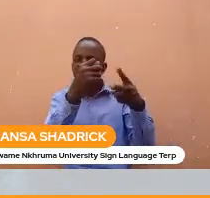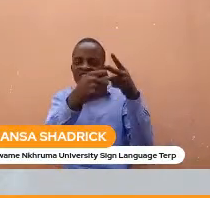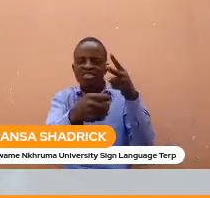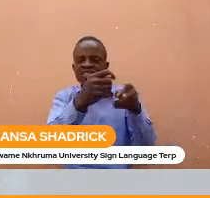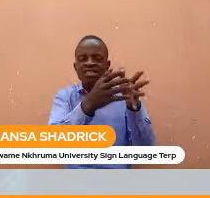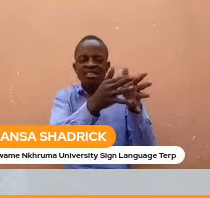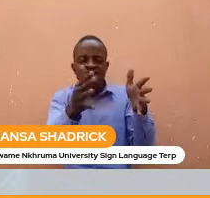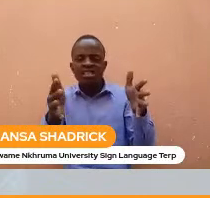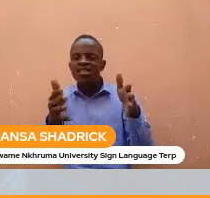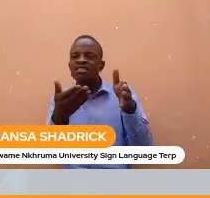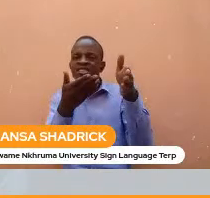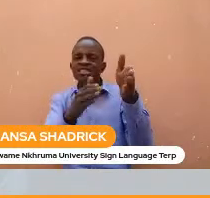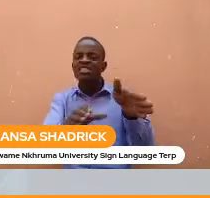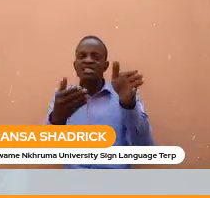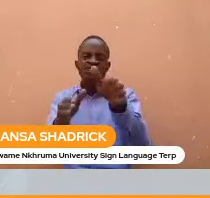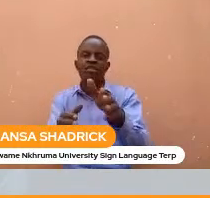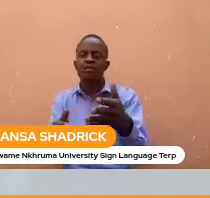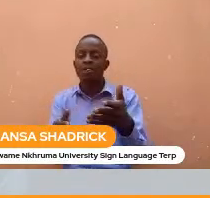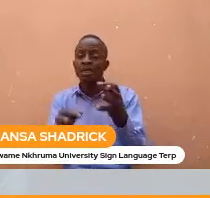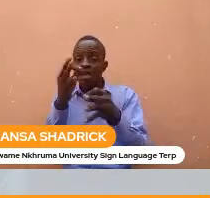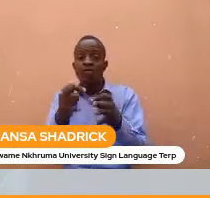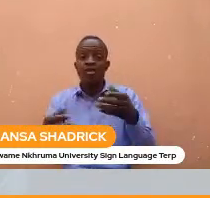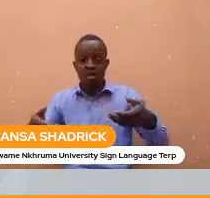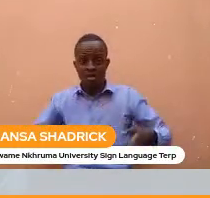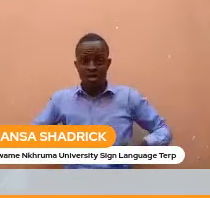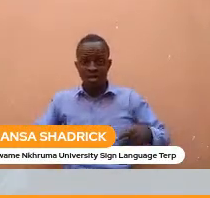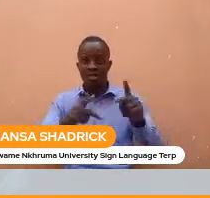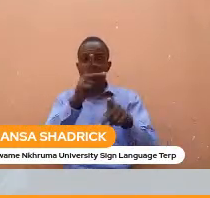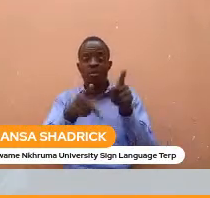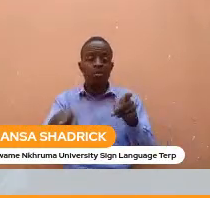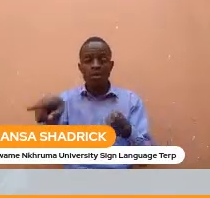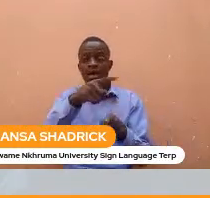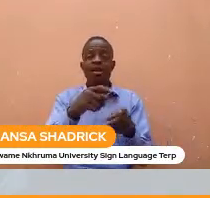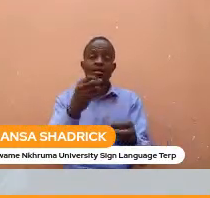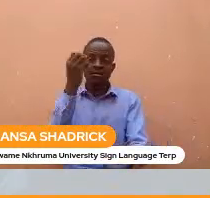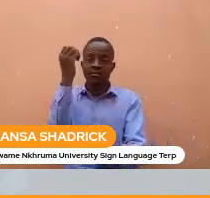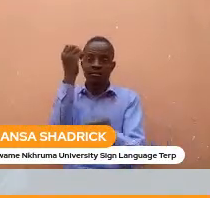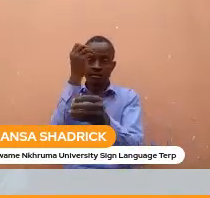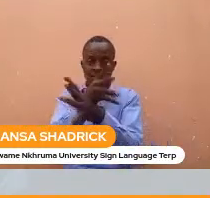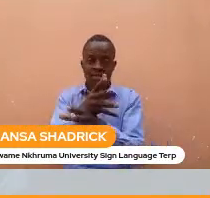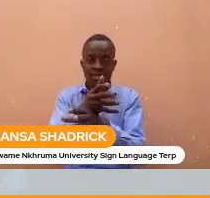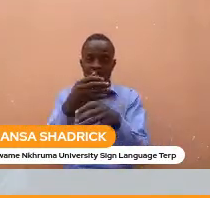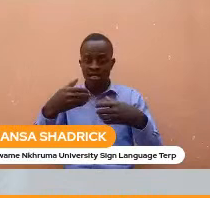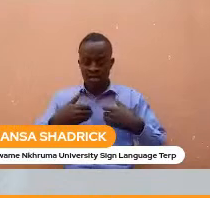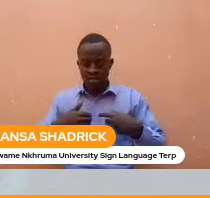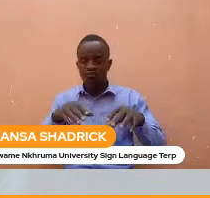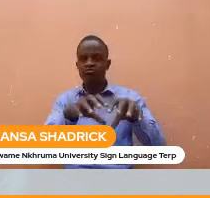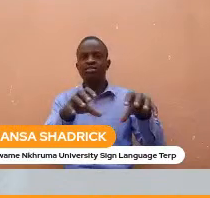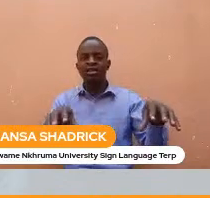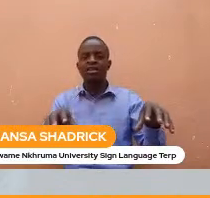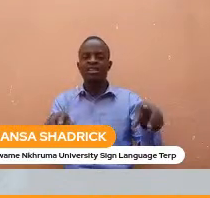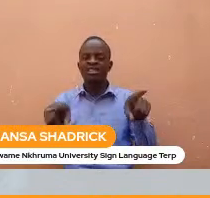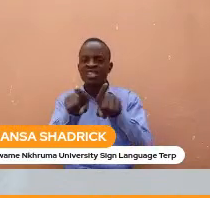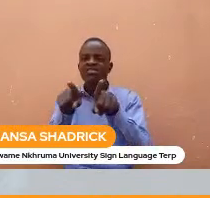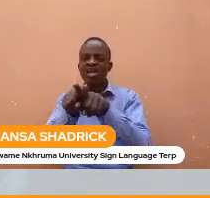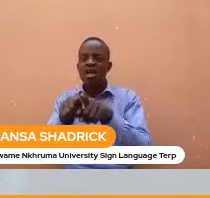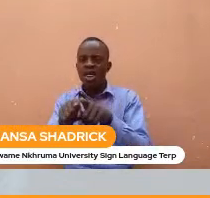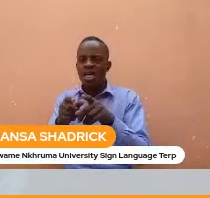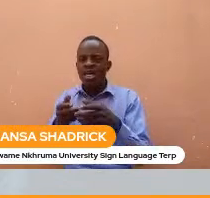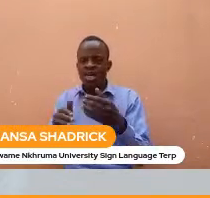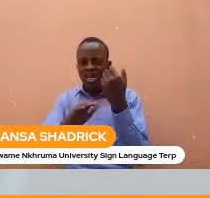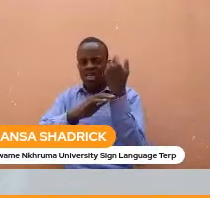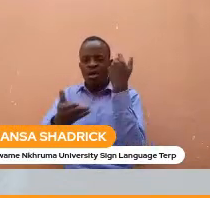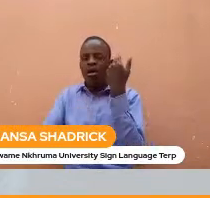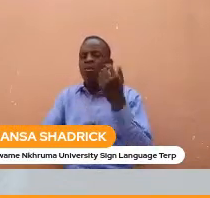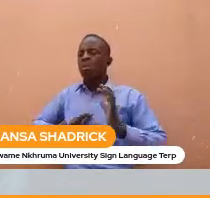in children, like in young people, they are not ready to have a child, and during labor we might lose them and